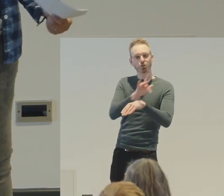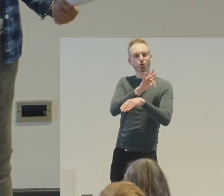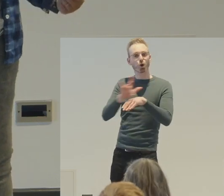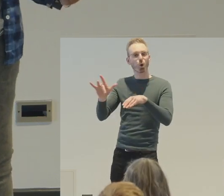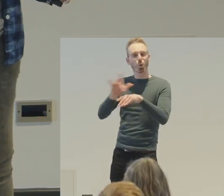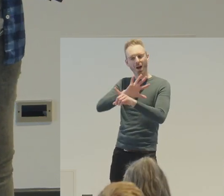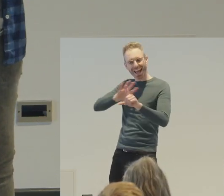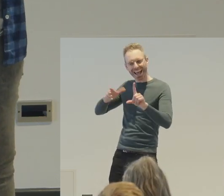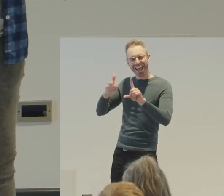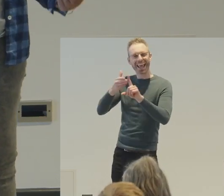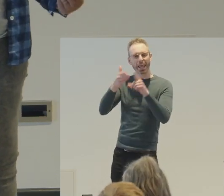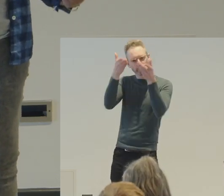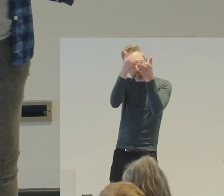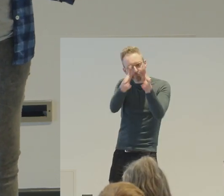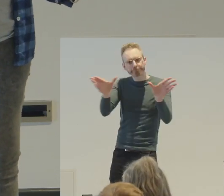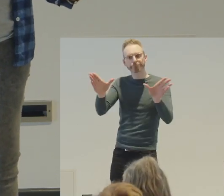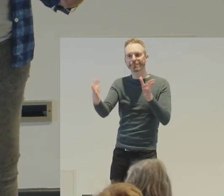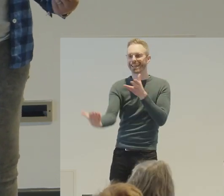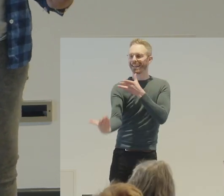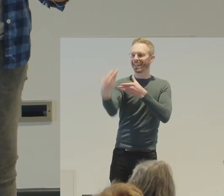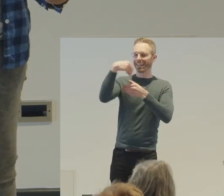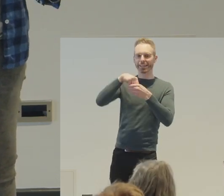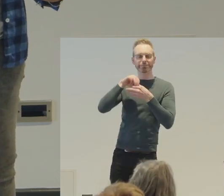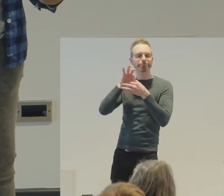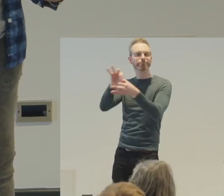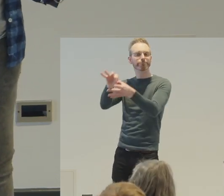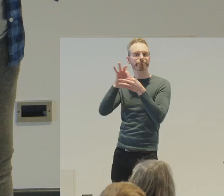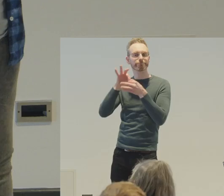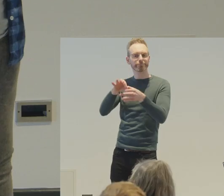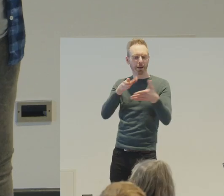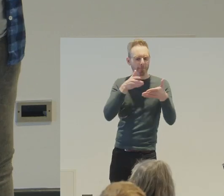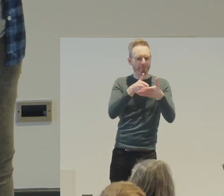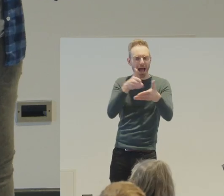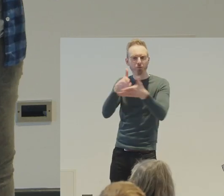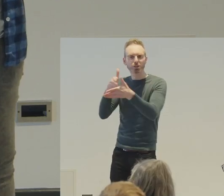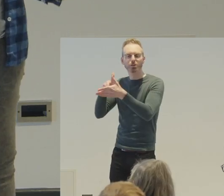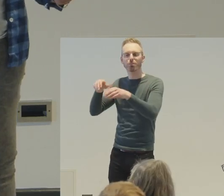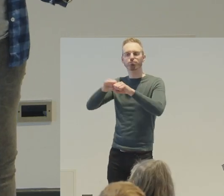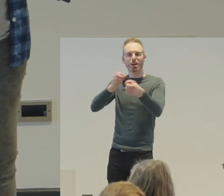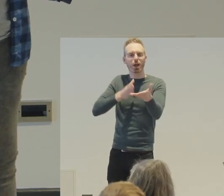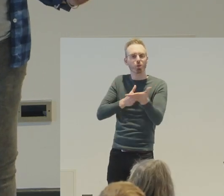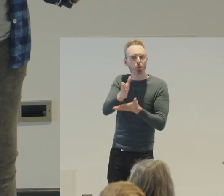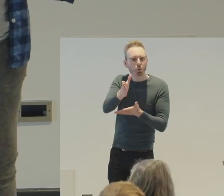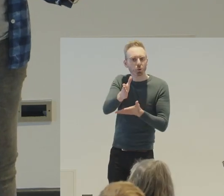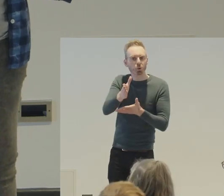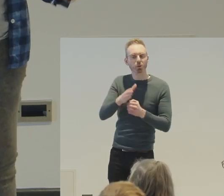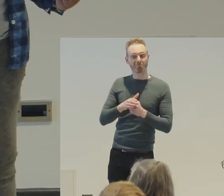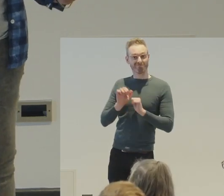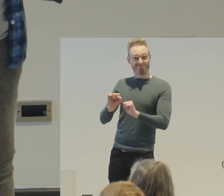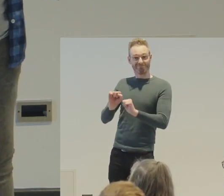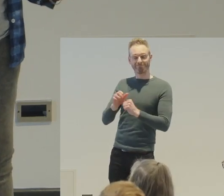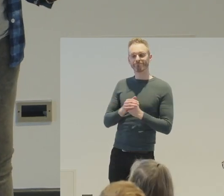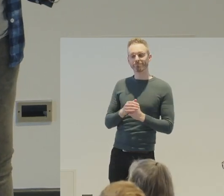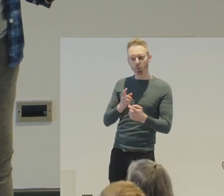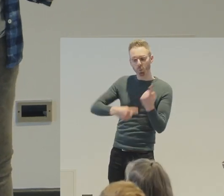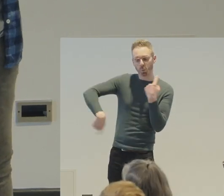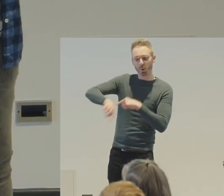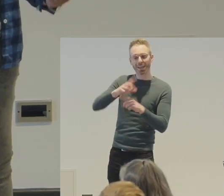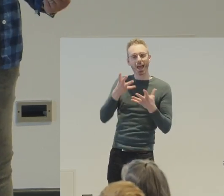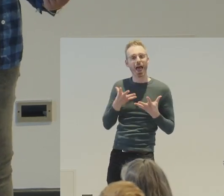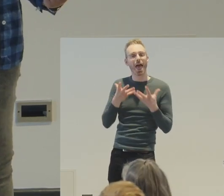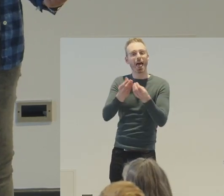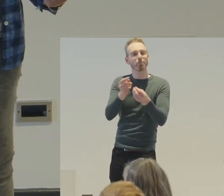barriers, but we also, the important thing is that we make to help organisations to make